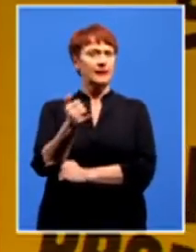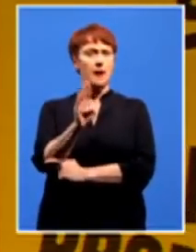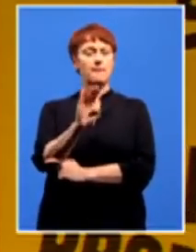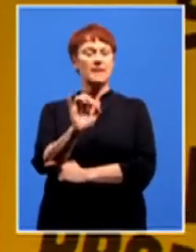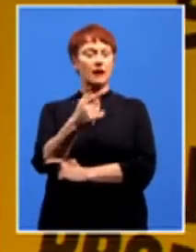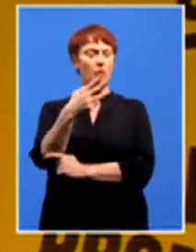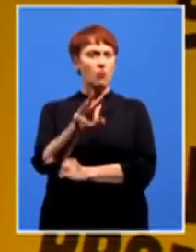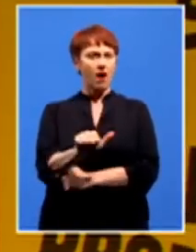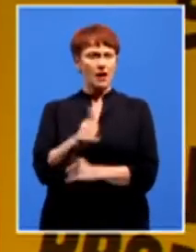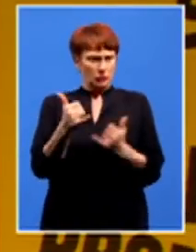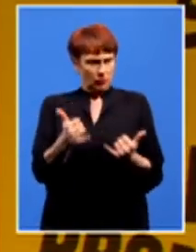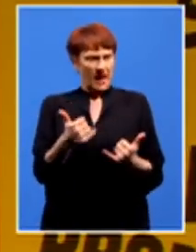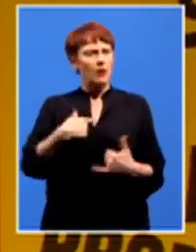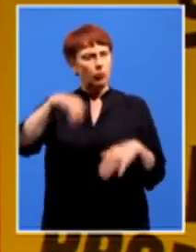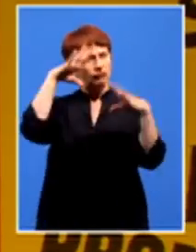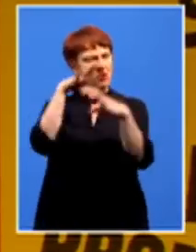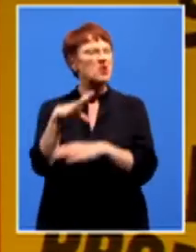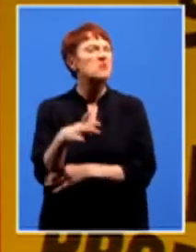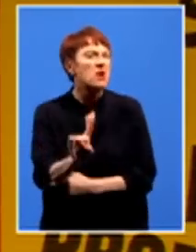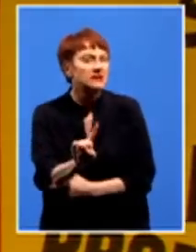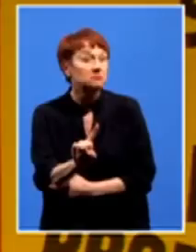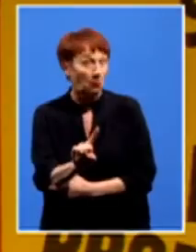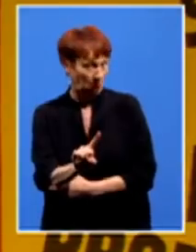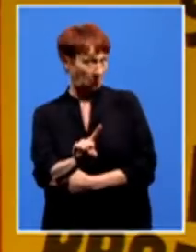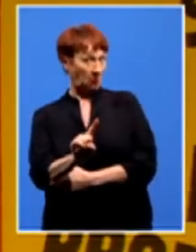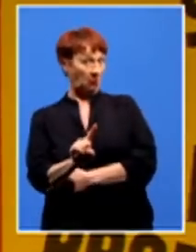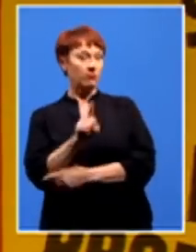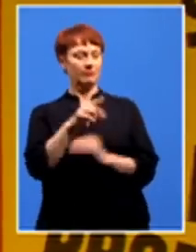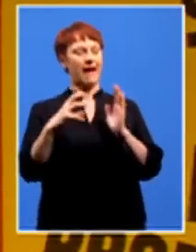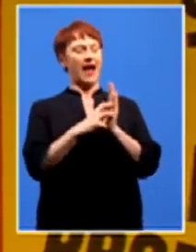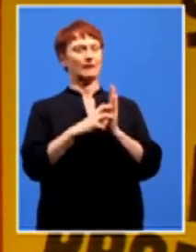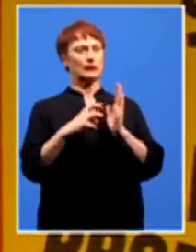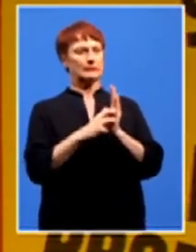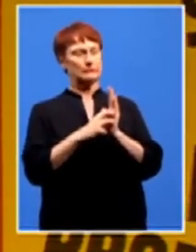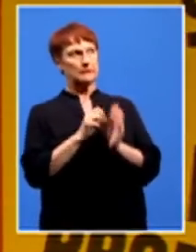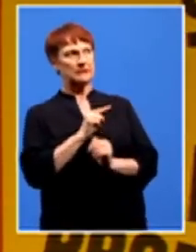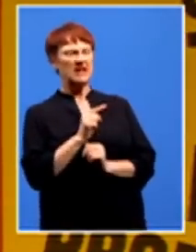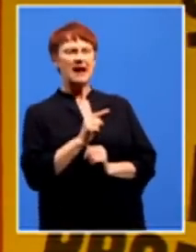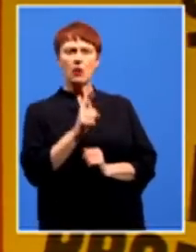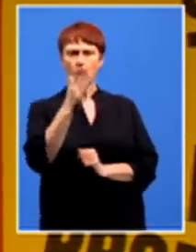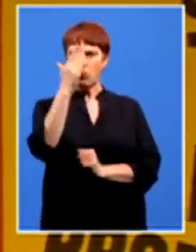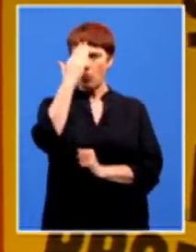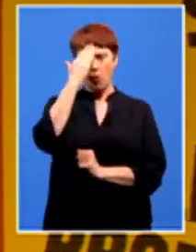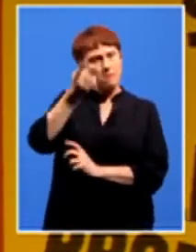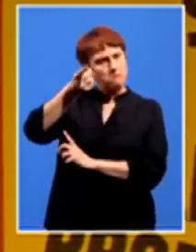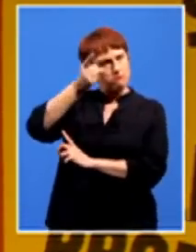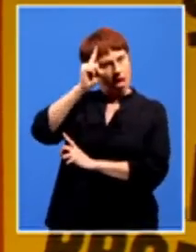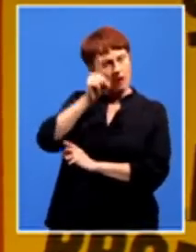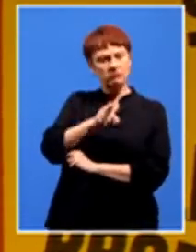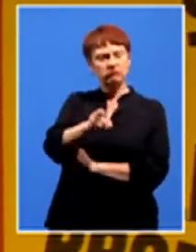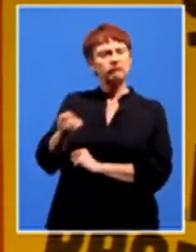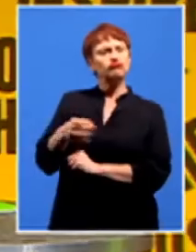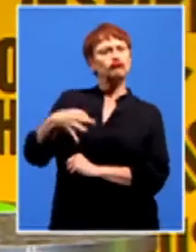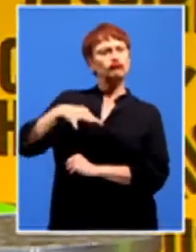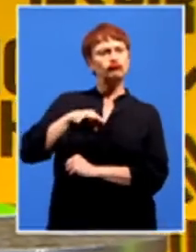or not it has acknowledged particularly the new emerging black middle class as an important target